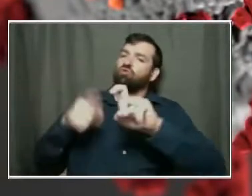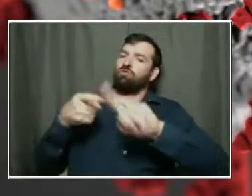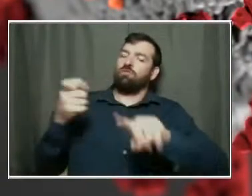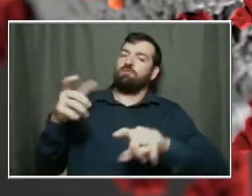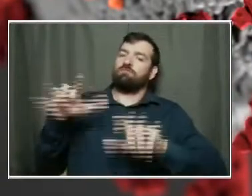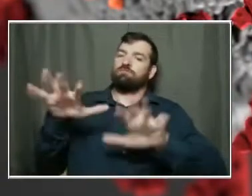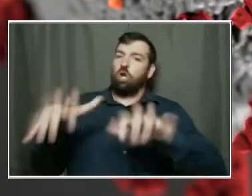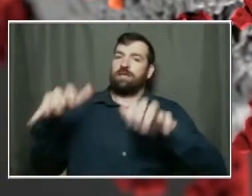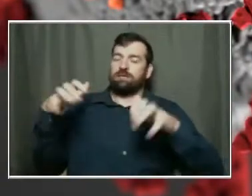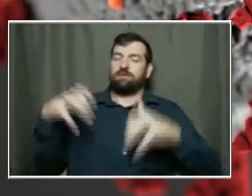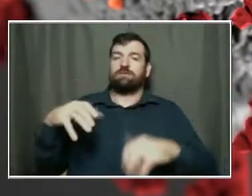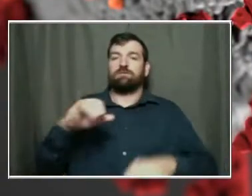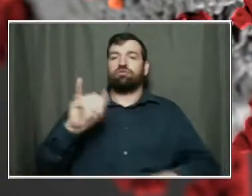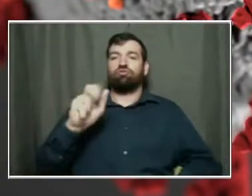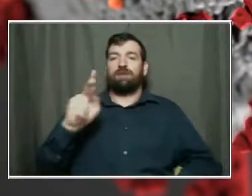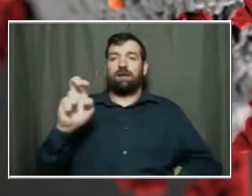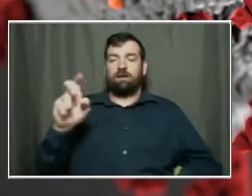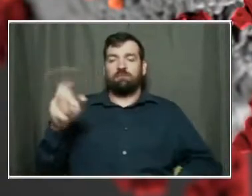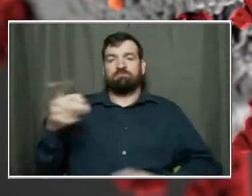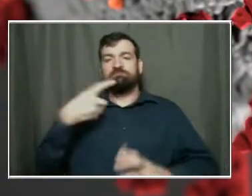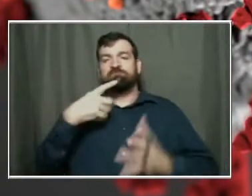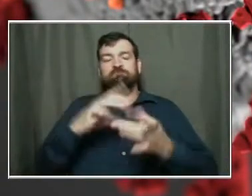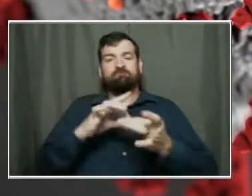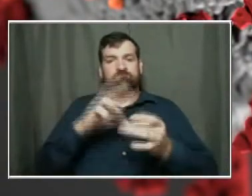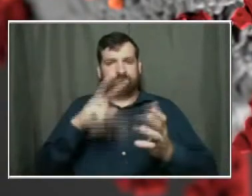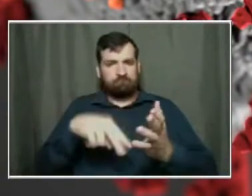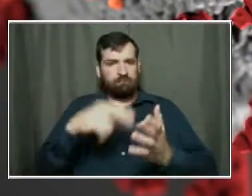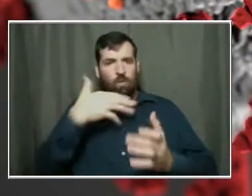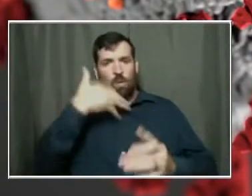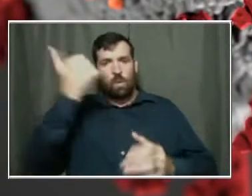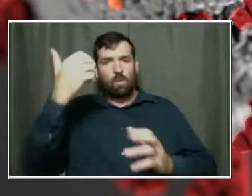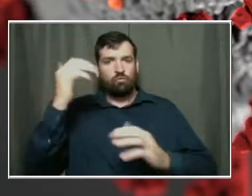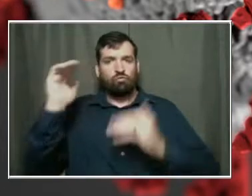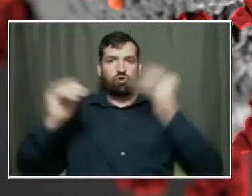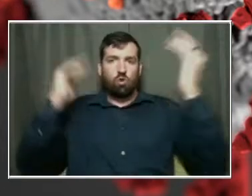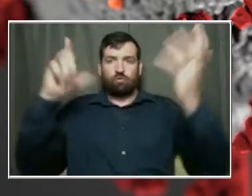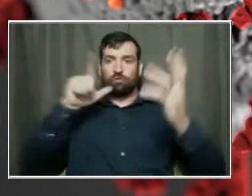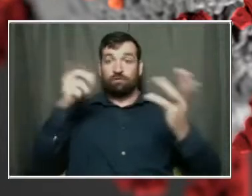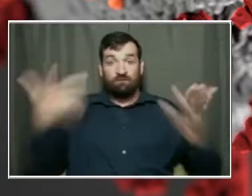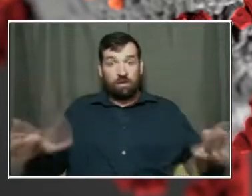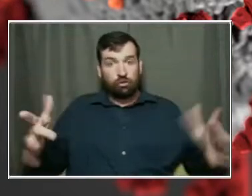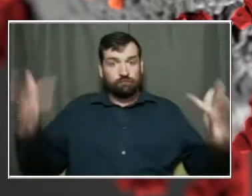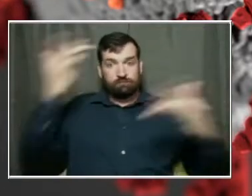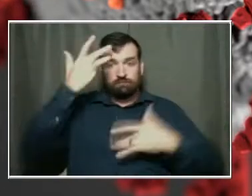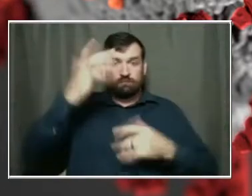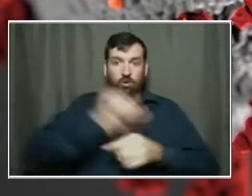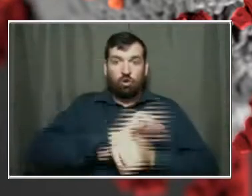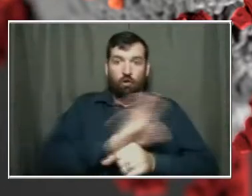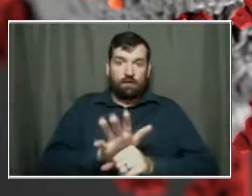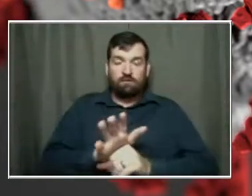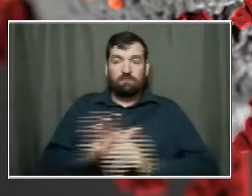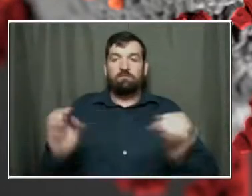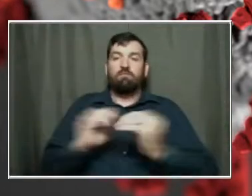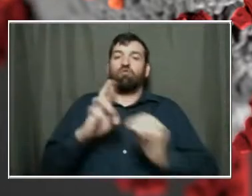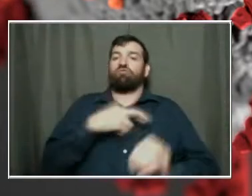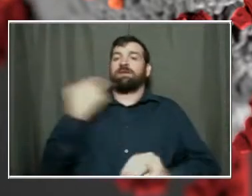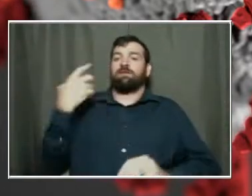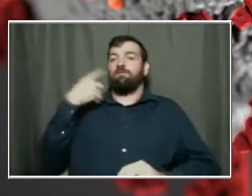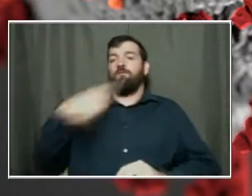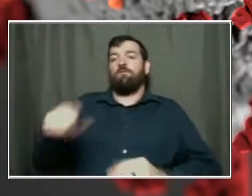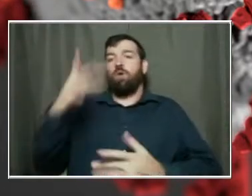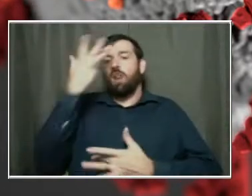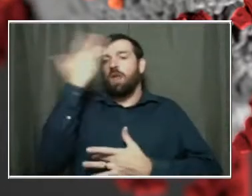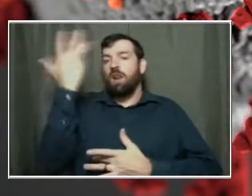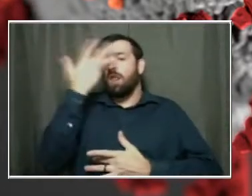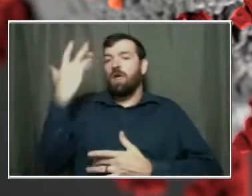know, he read that a new study found that older adults who have had COVID, that there was a higher risk of getting Alzheimer's. Have you heard of